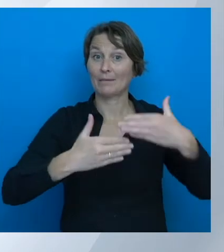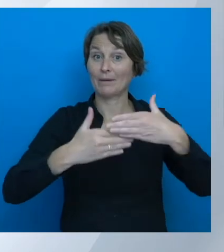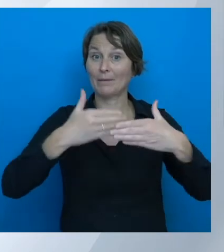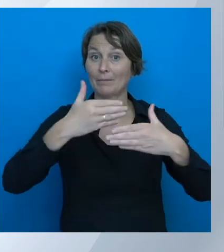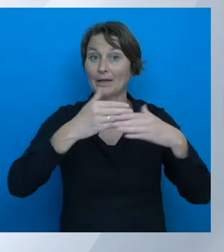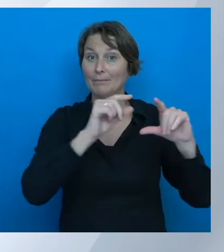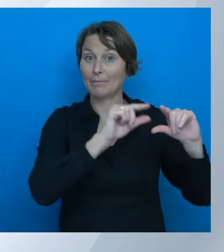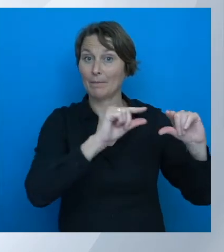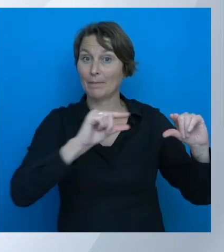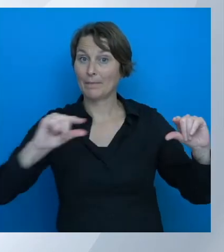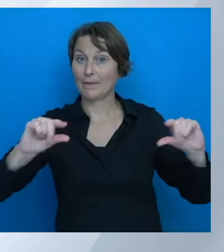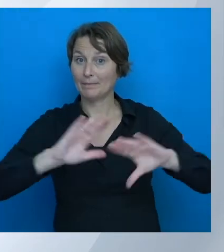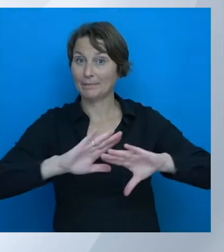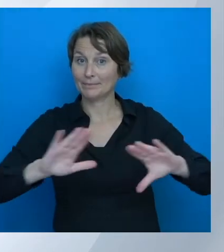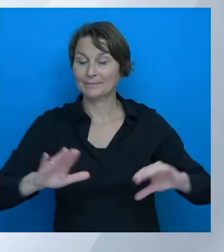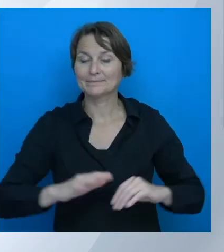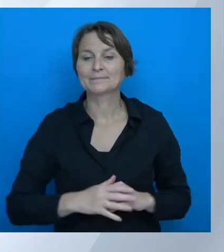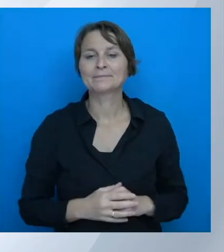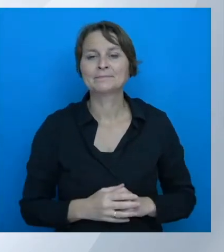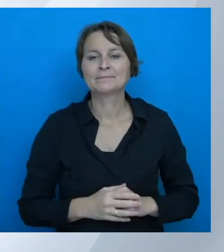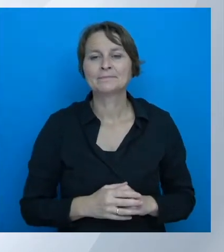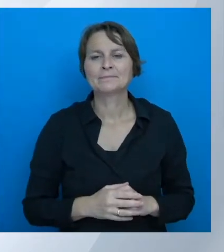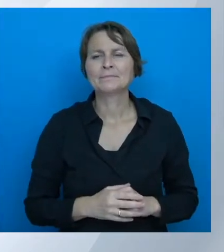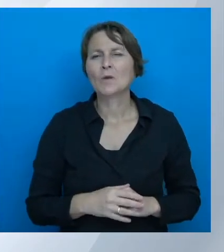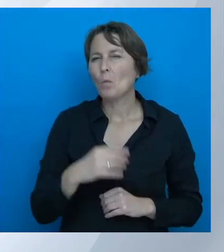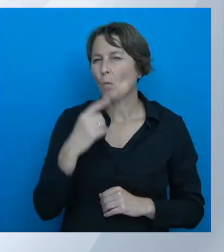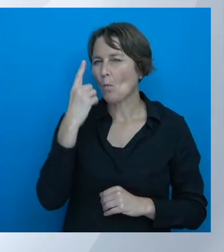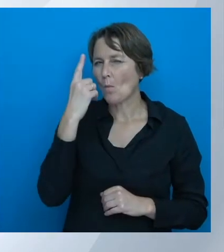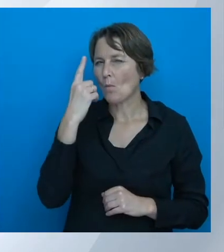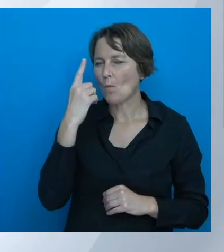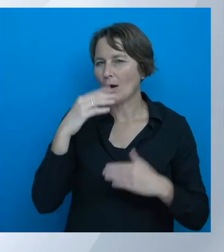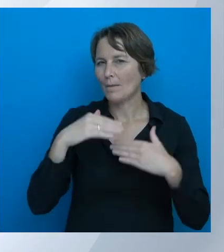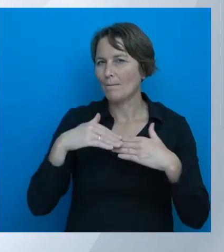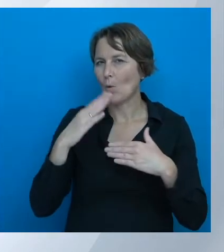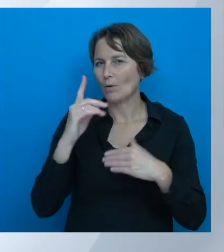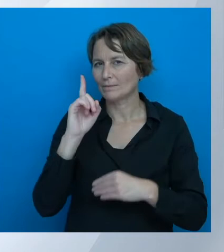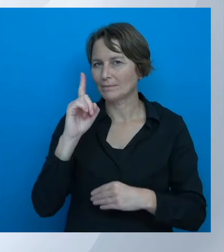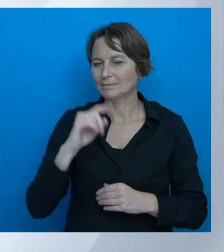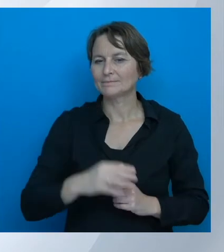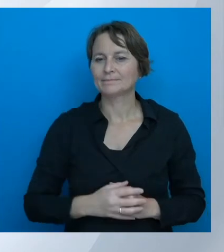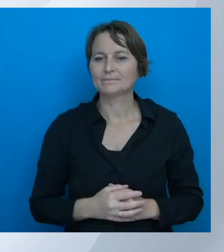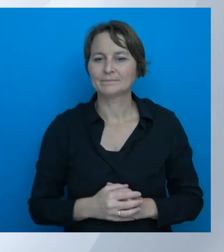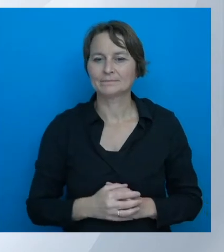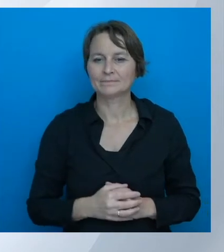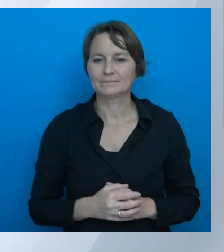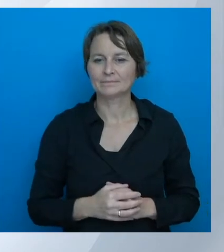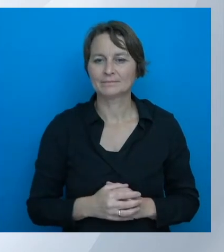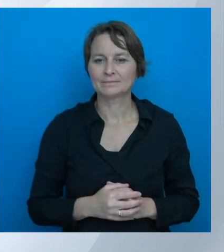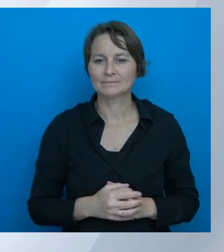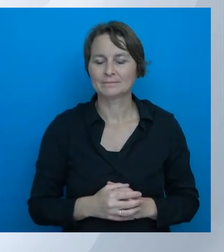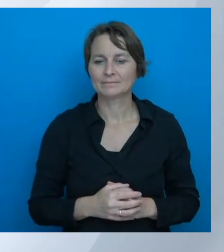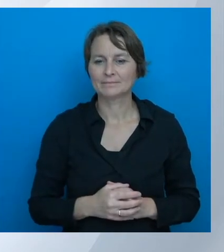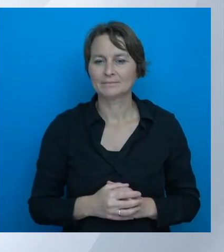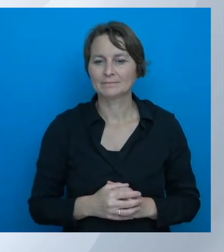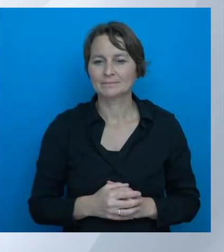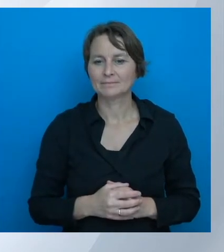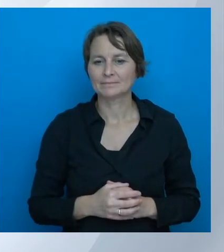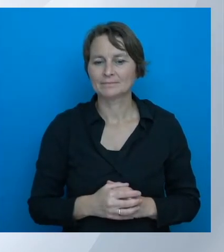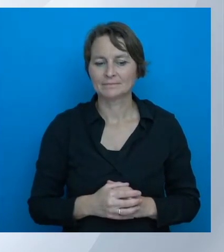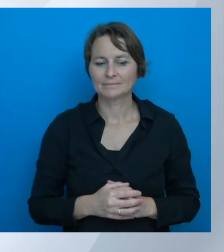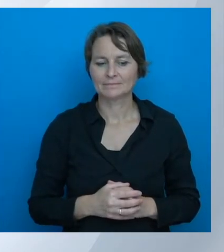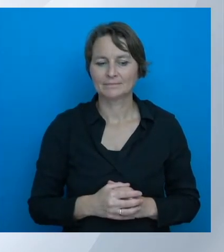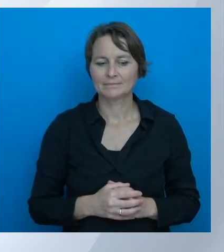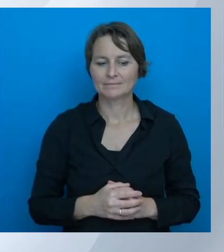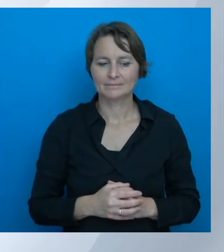Now, there's one other thing that we actually need to do here, and that's back in here. I've